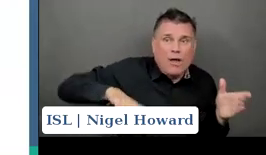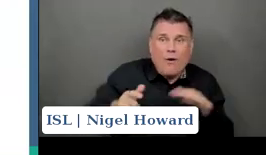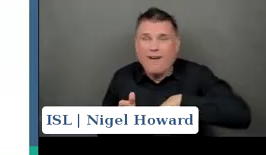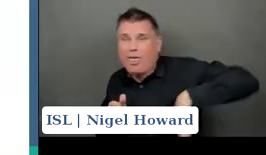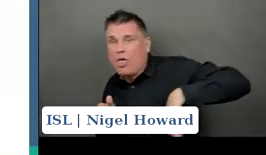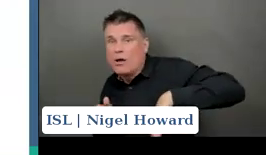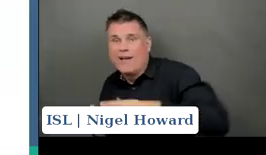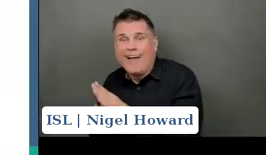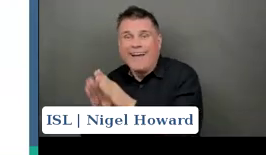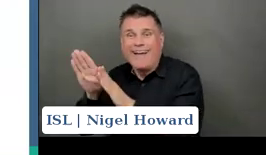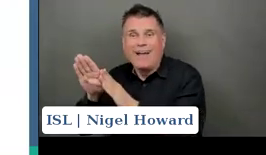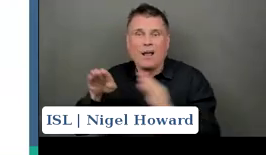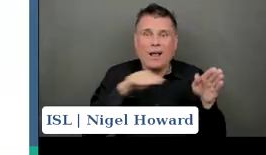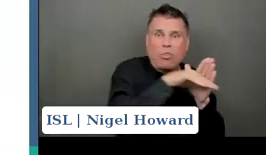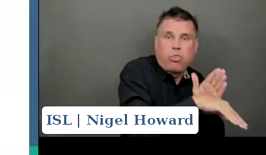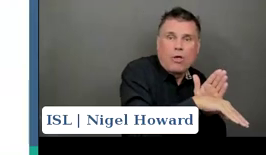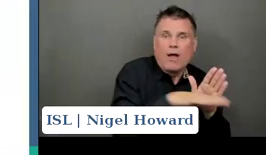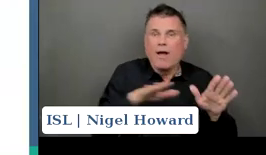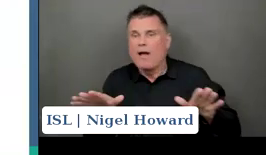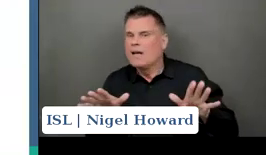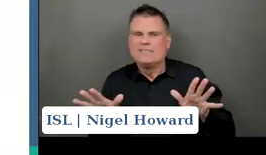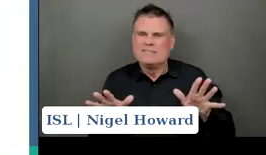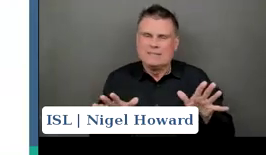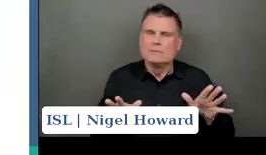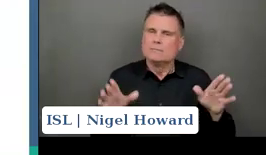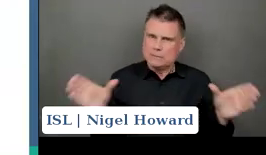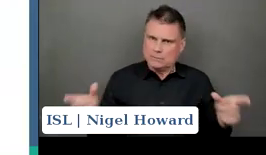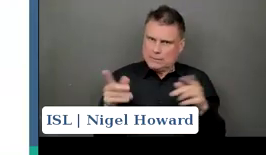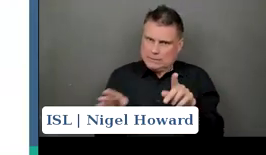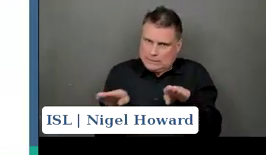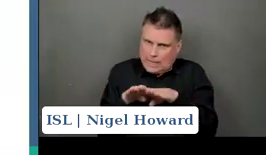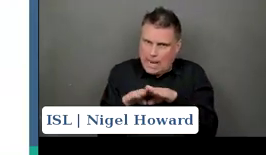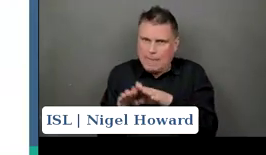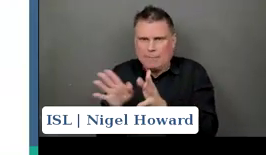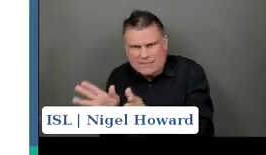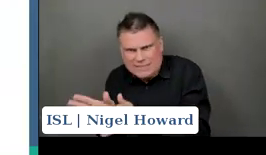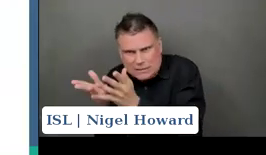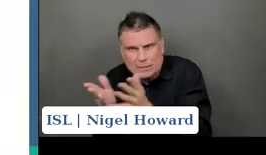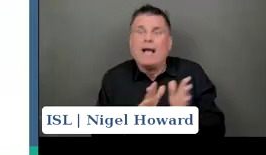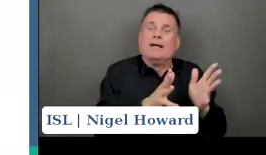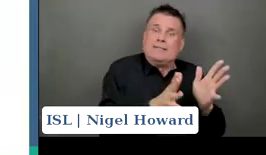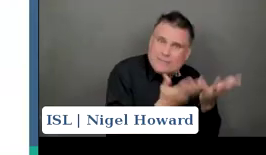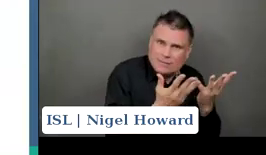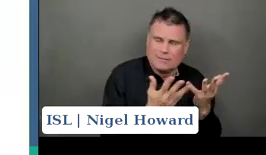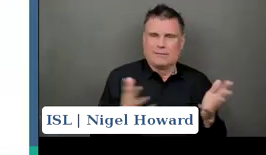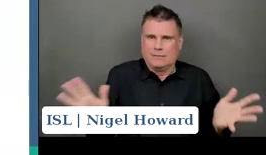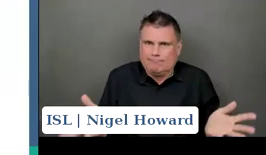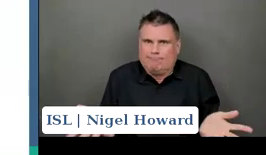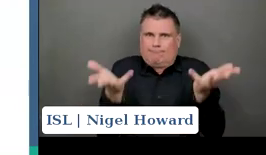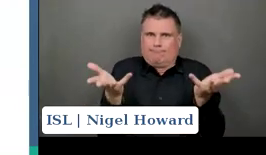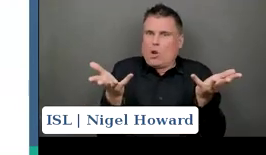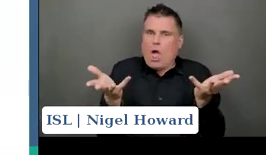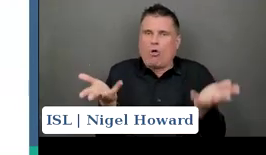share of unpaid care work that women shoulder, that we don't, in so doing, limit or hinder